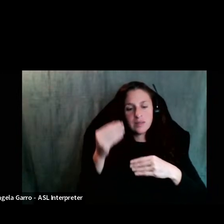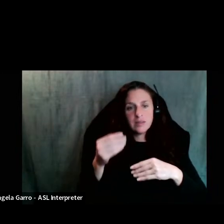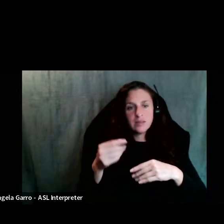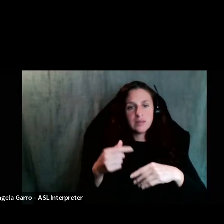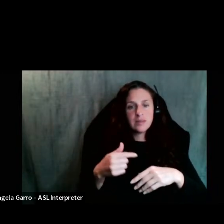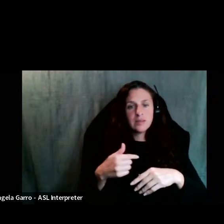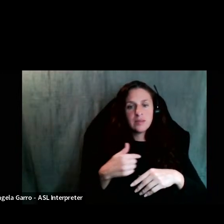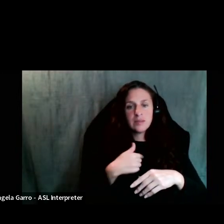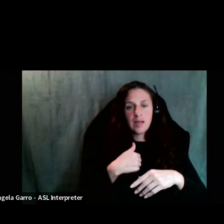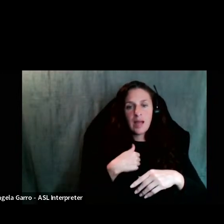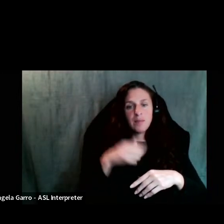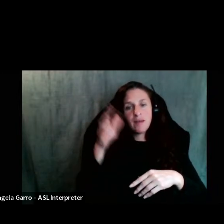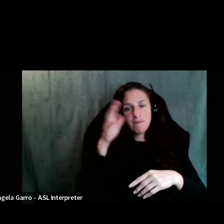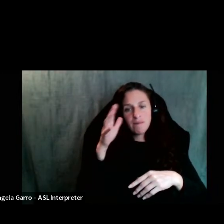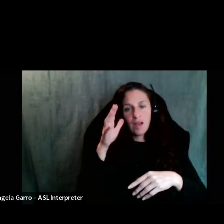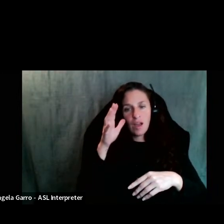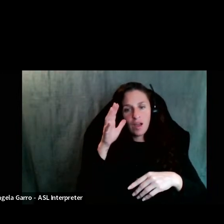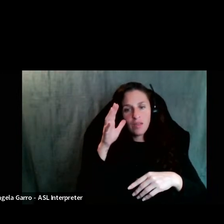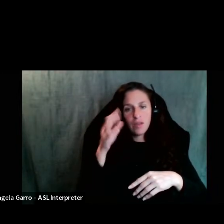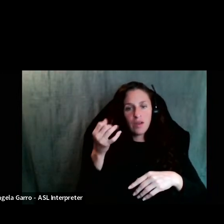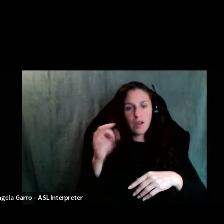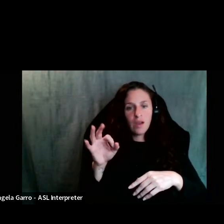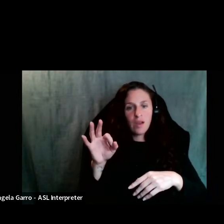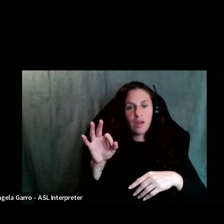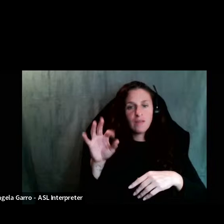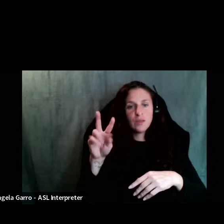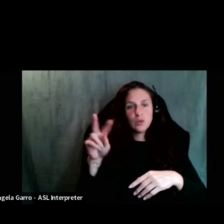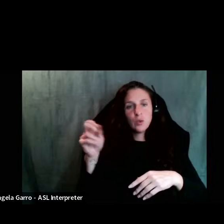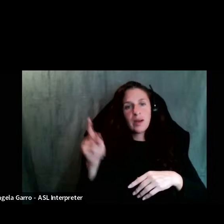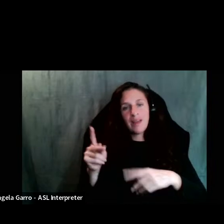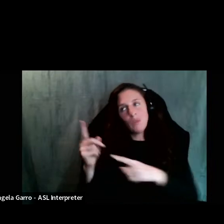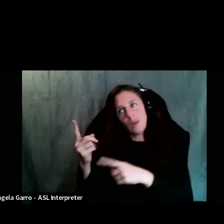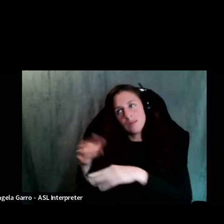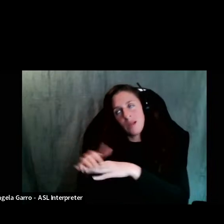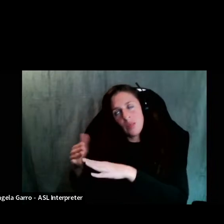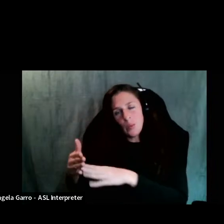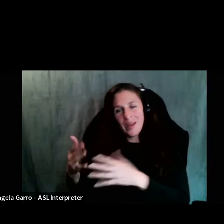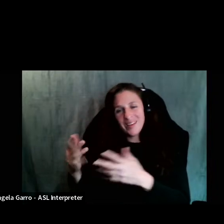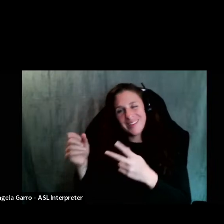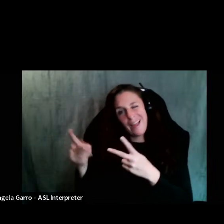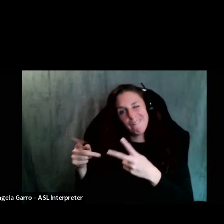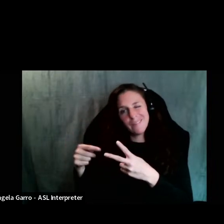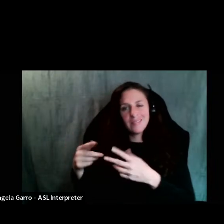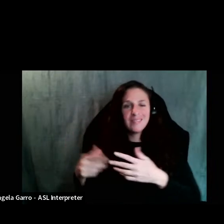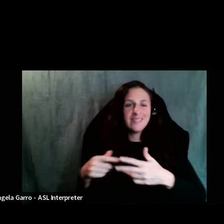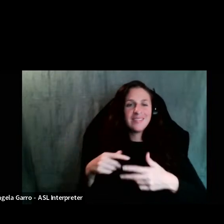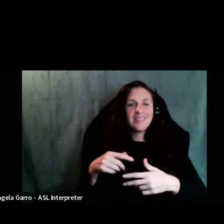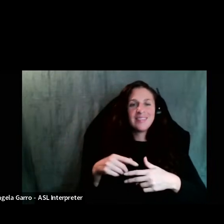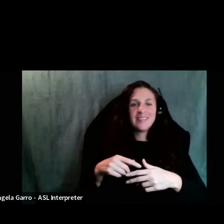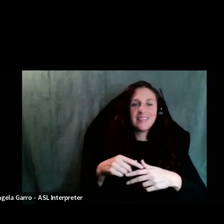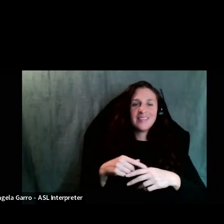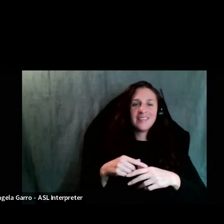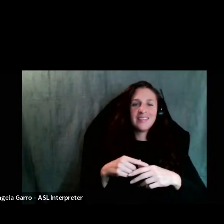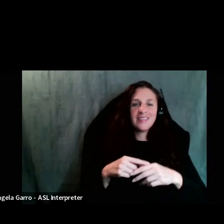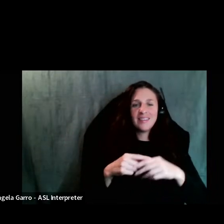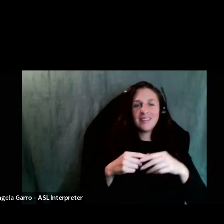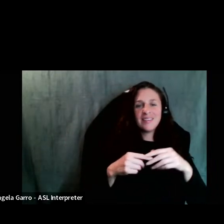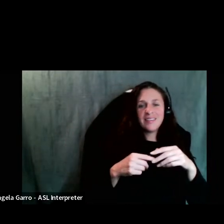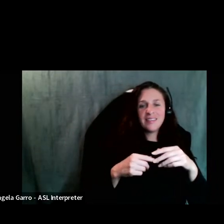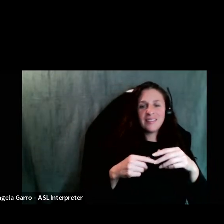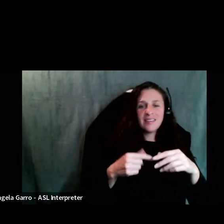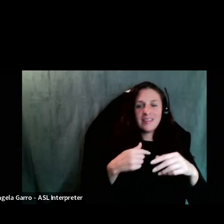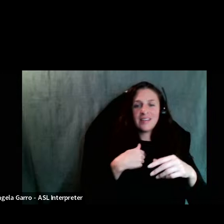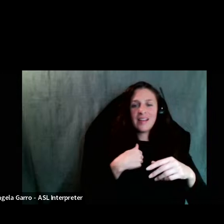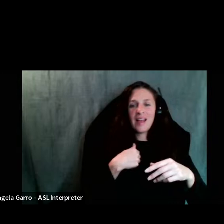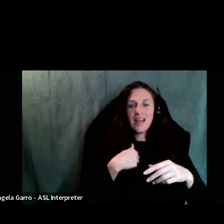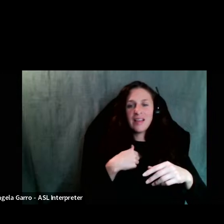am a father of 2.5 kids, half on the way. I'm also I'm a club master for a